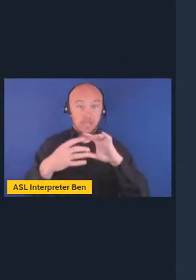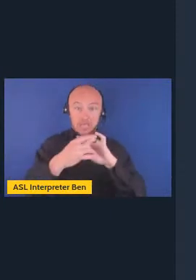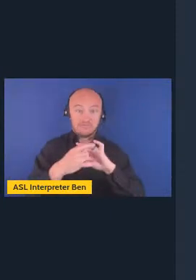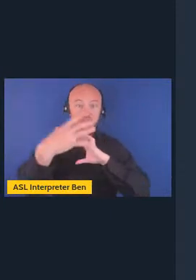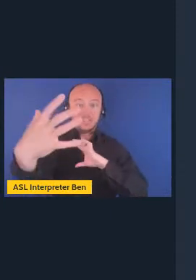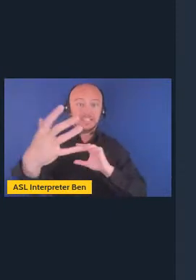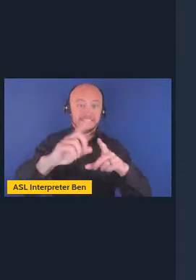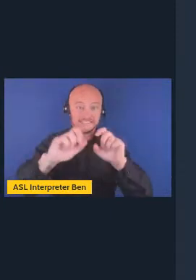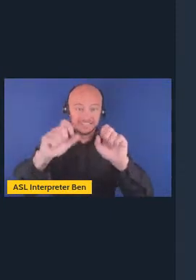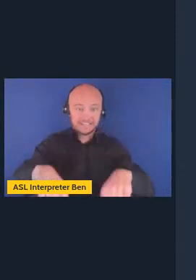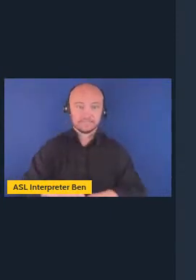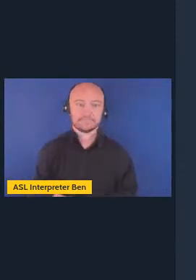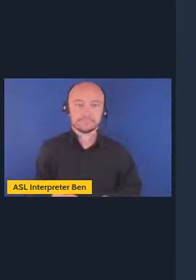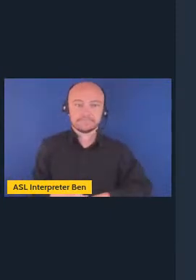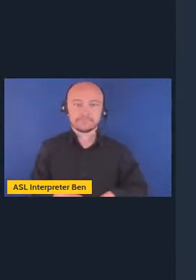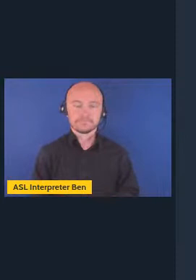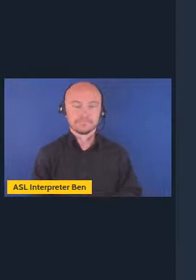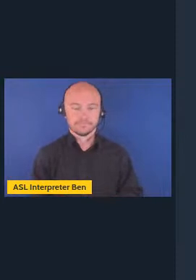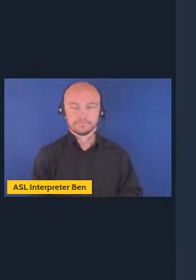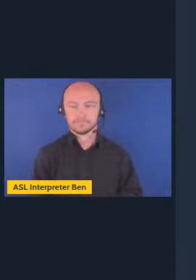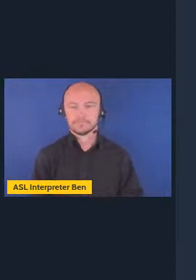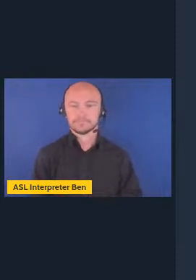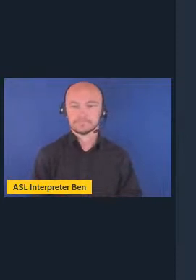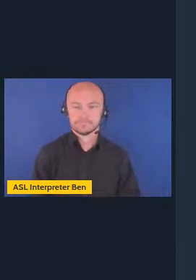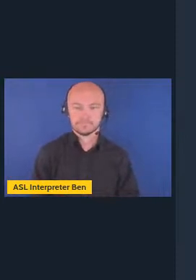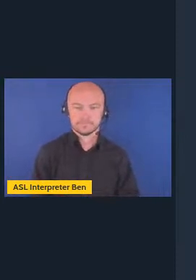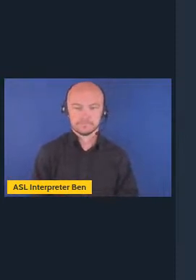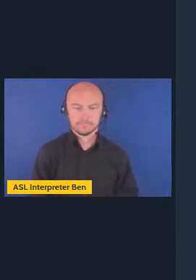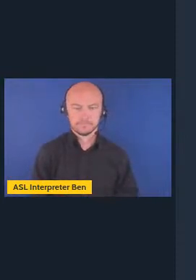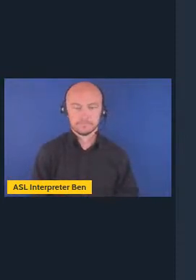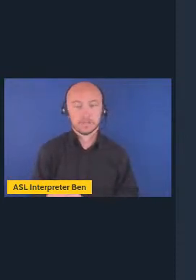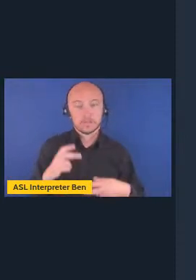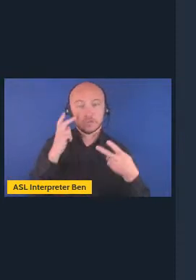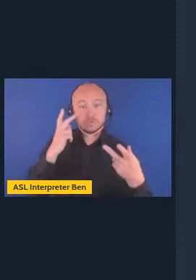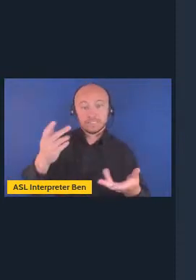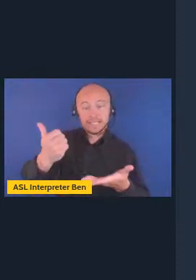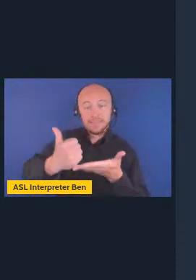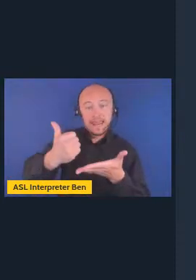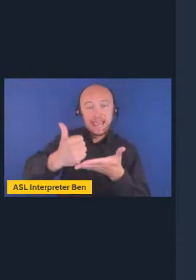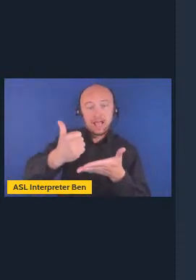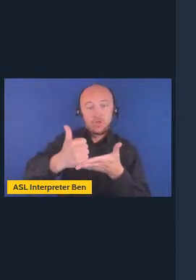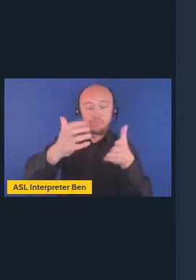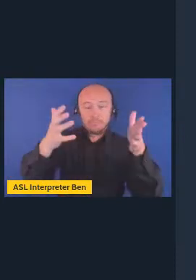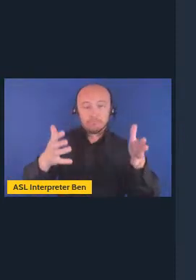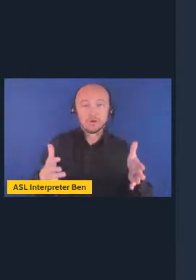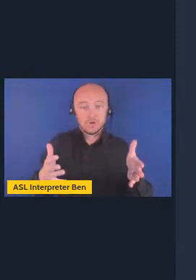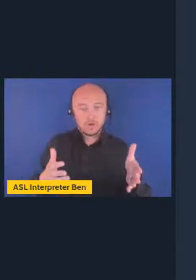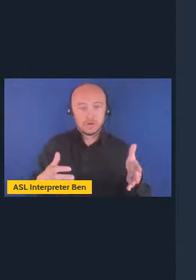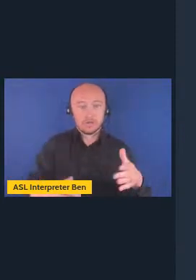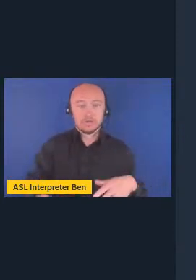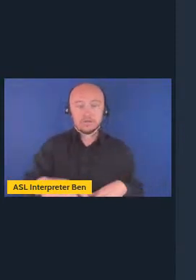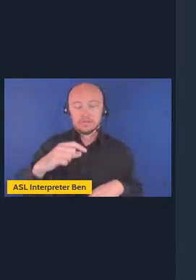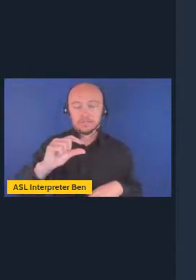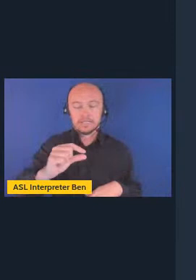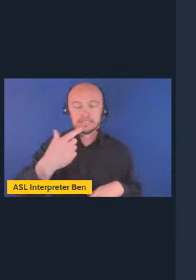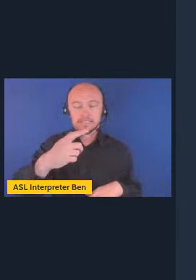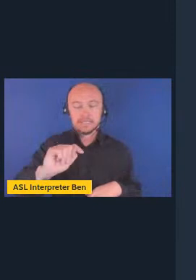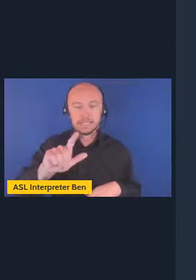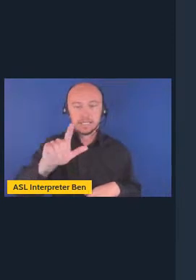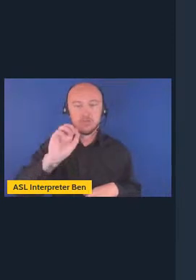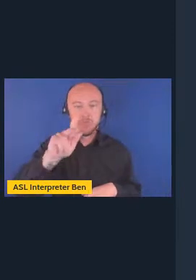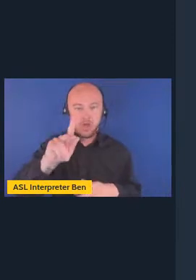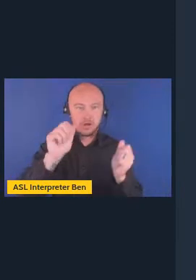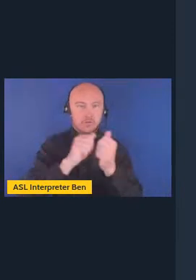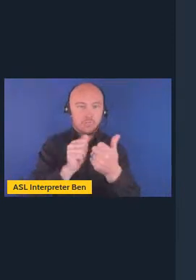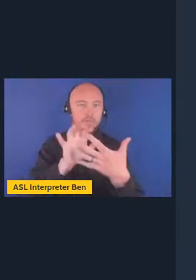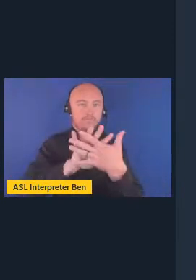so. The provided helpers, like the one you just saw, use a variation of the git log command with the correct filtering in